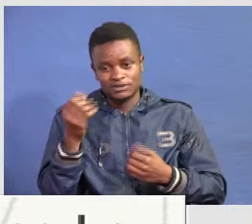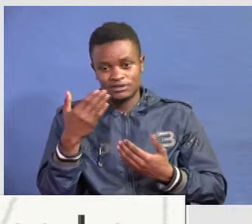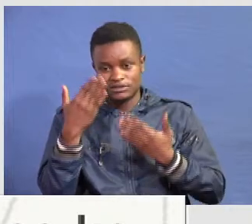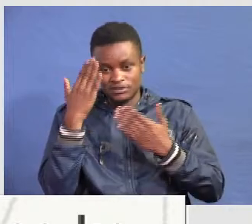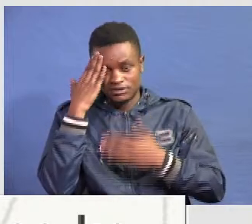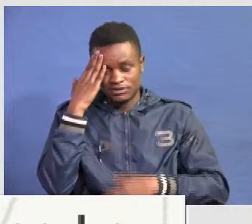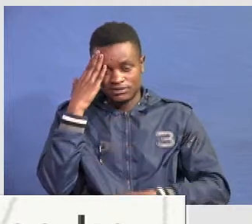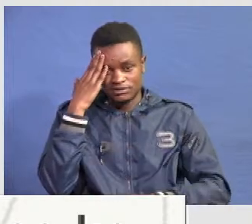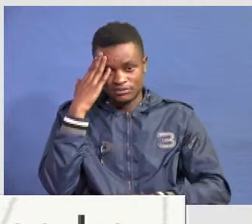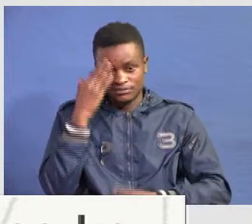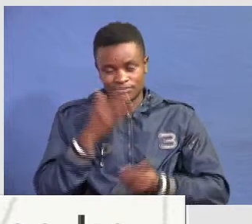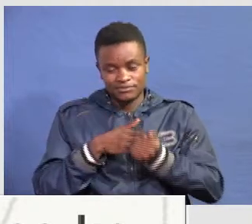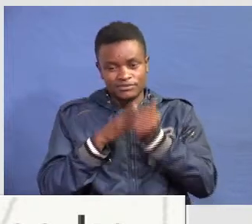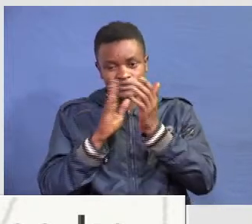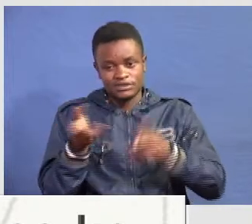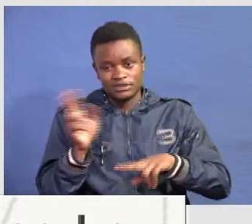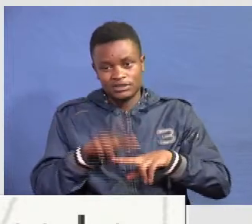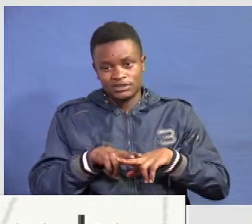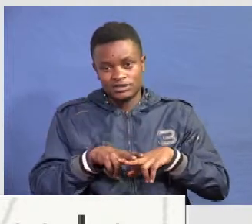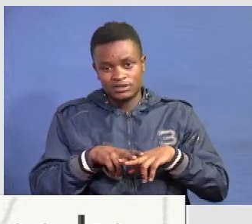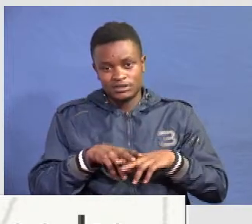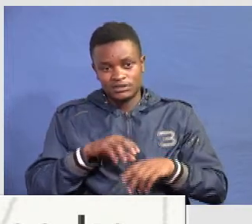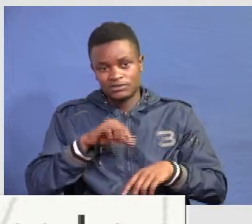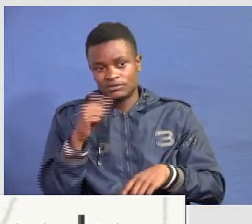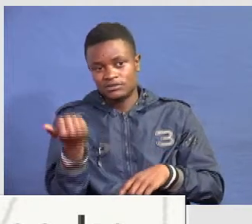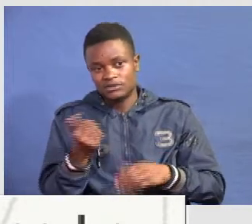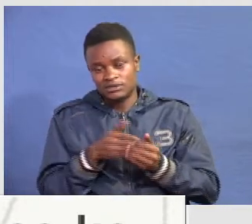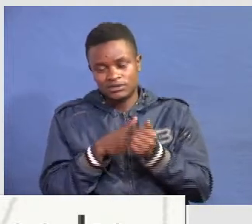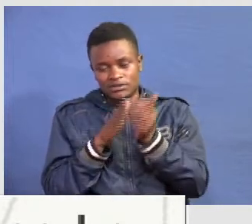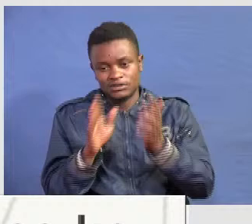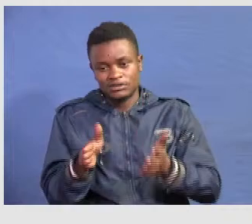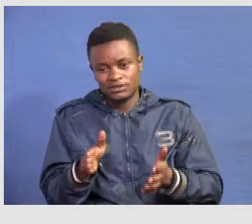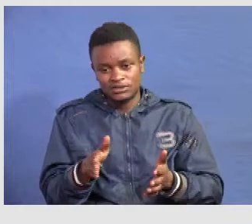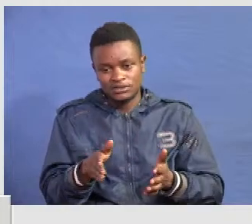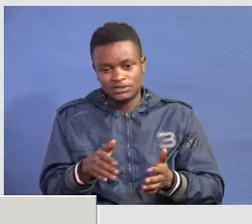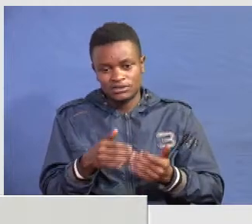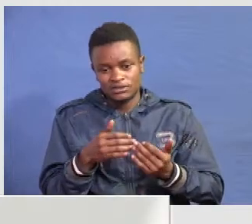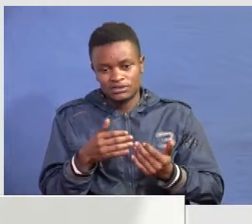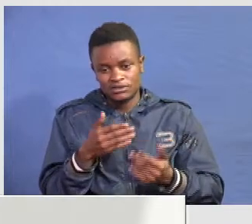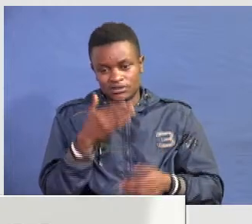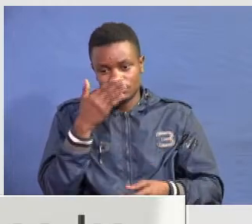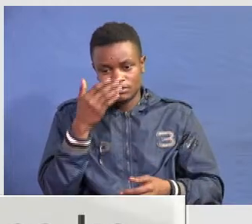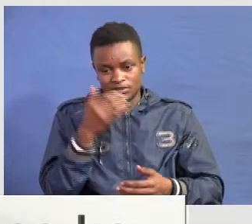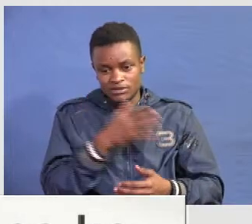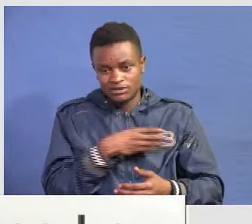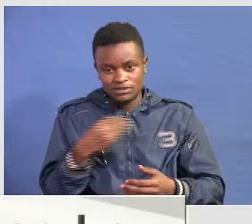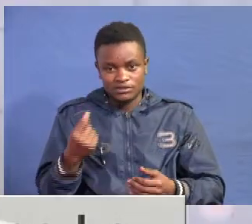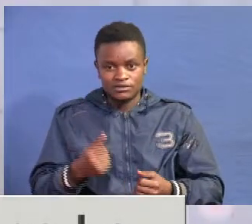wataketi na county commissioner na ofisi ya rais watakaa chini vizuri tupate hiyo.